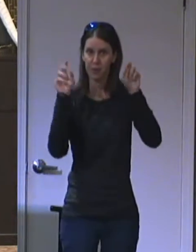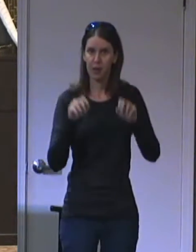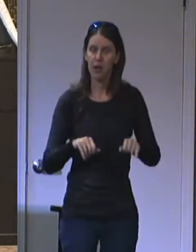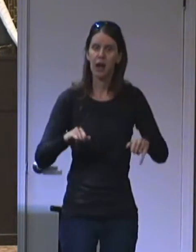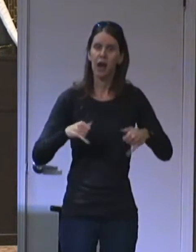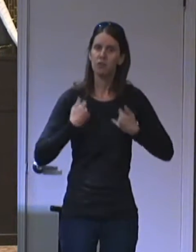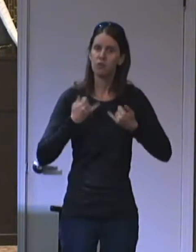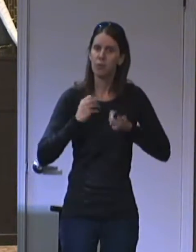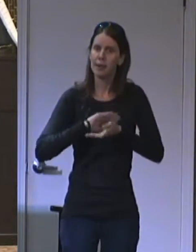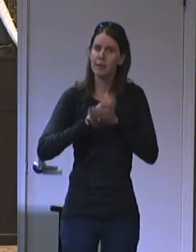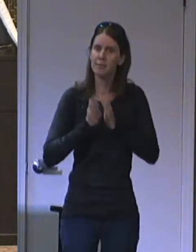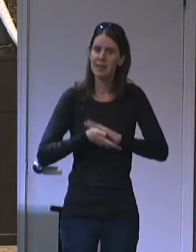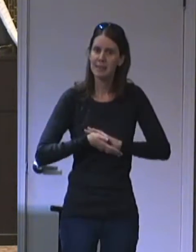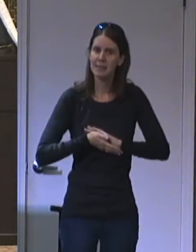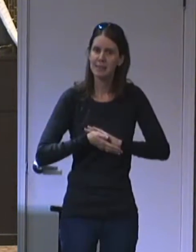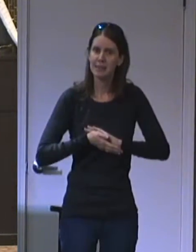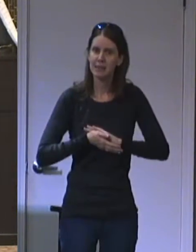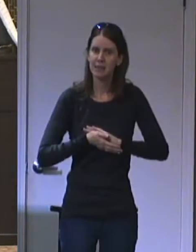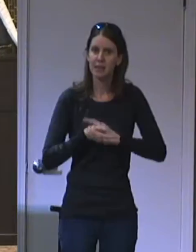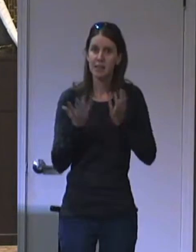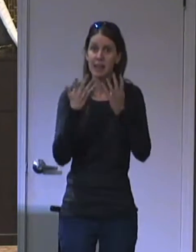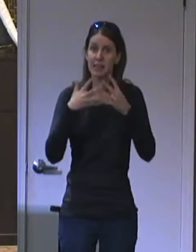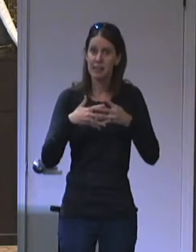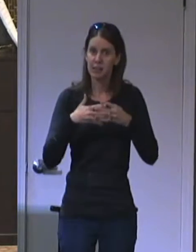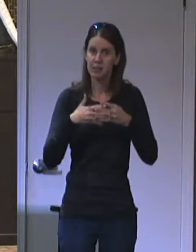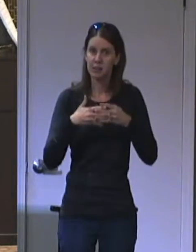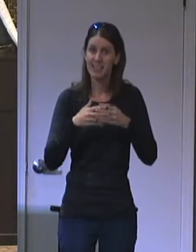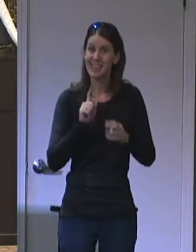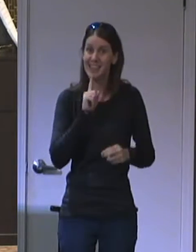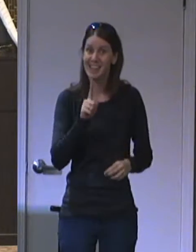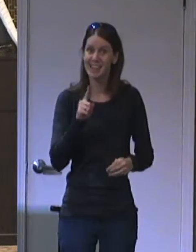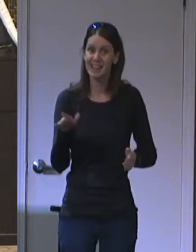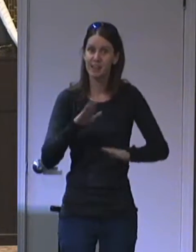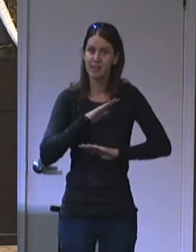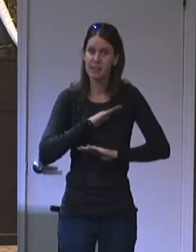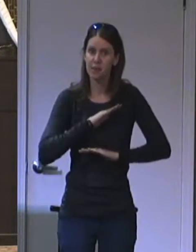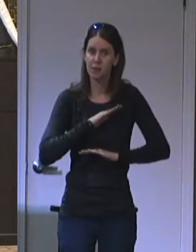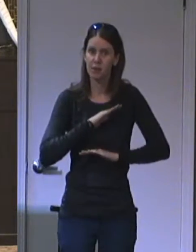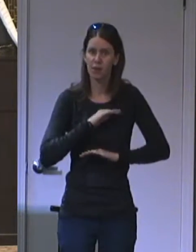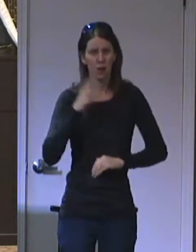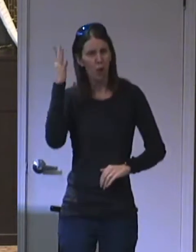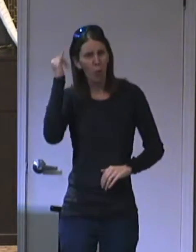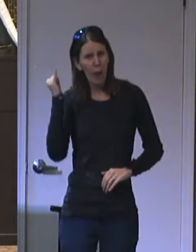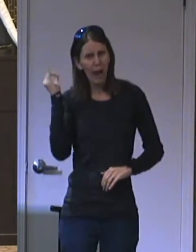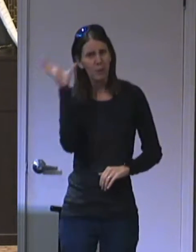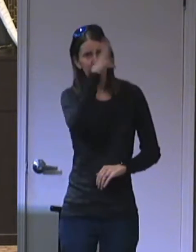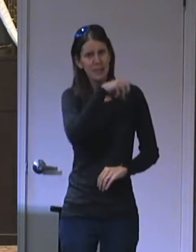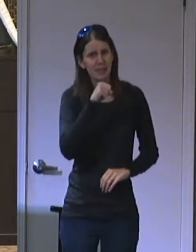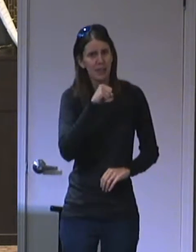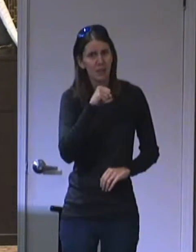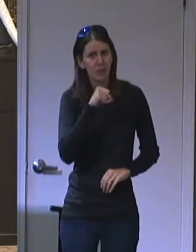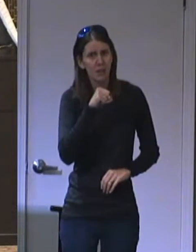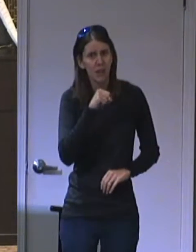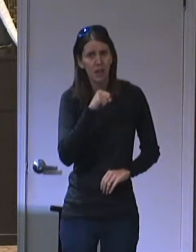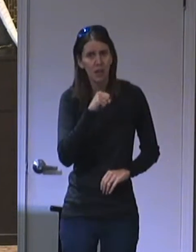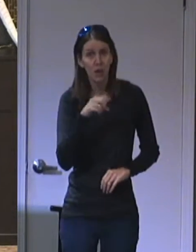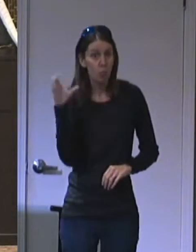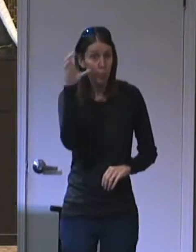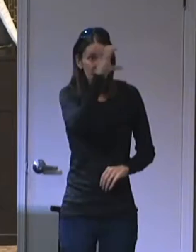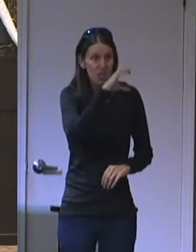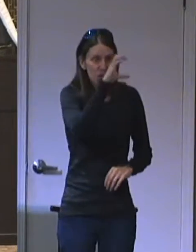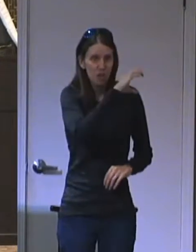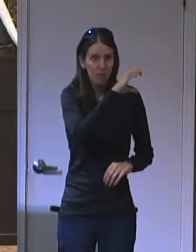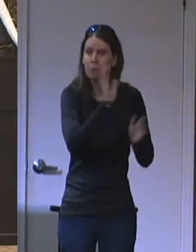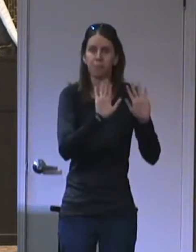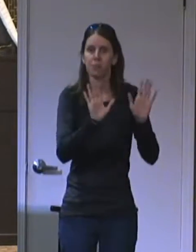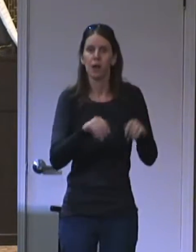joy that is contentment, because we're looking, you know, we don't see contentment as